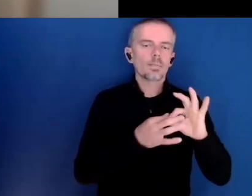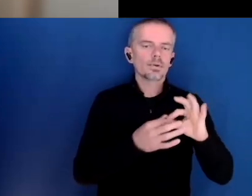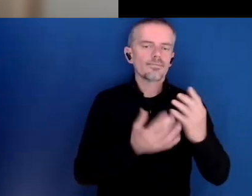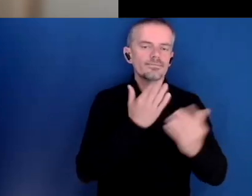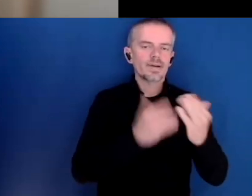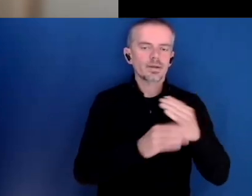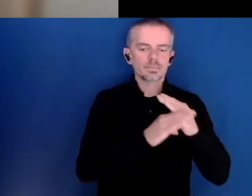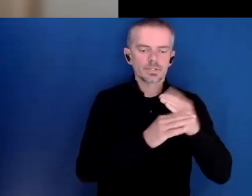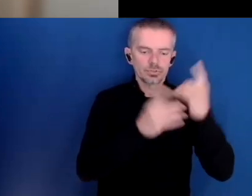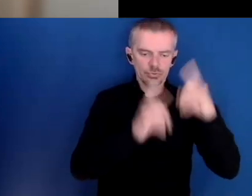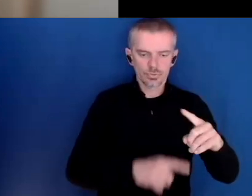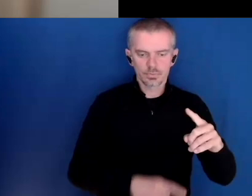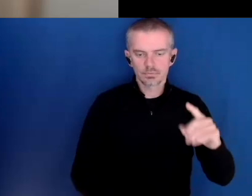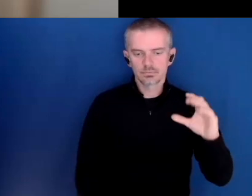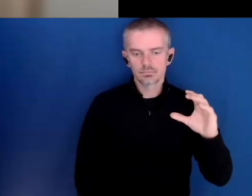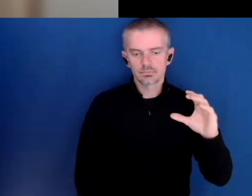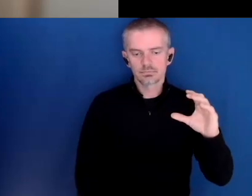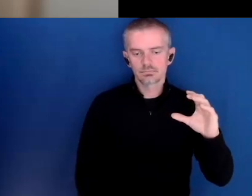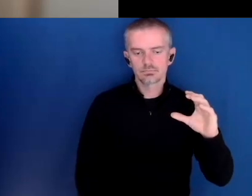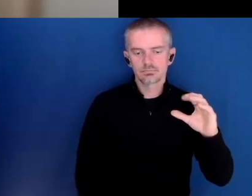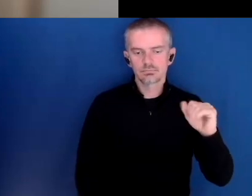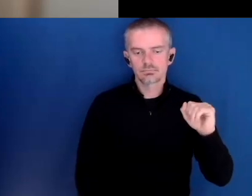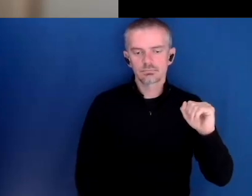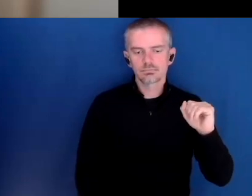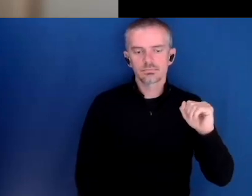If you're talking about other work and would be willing to